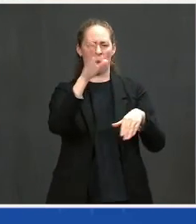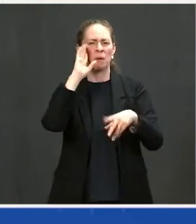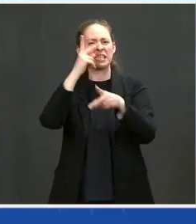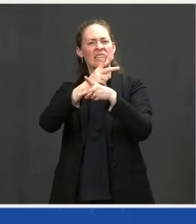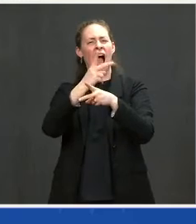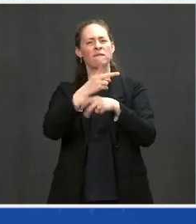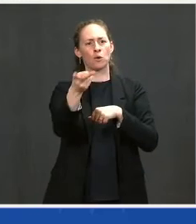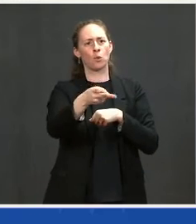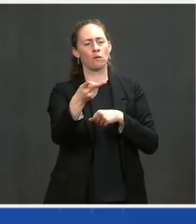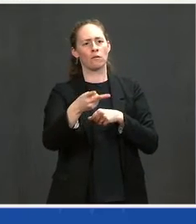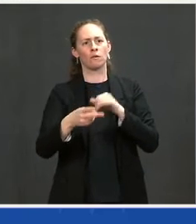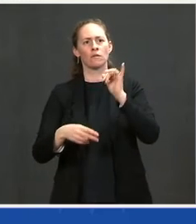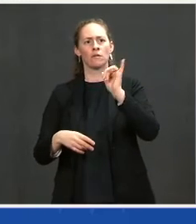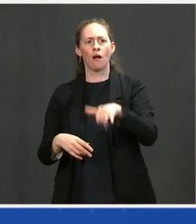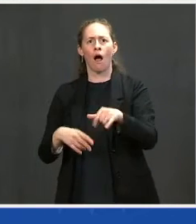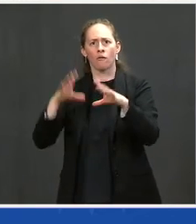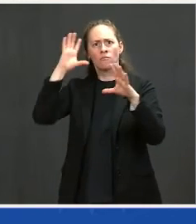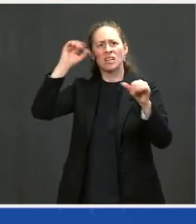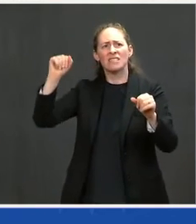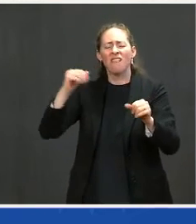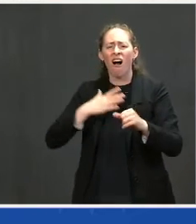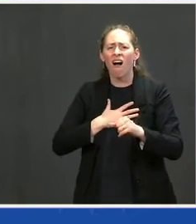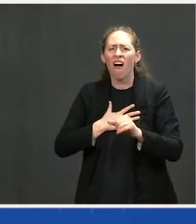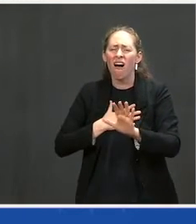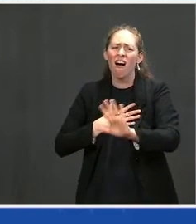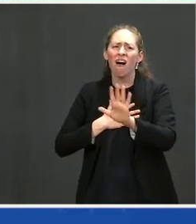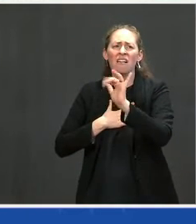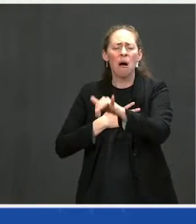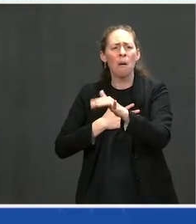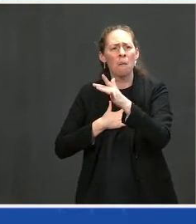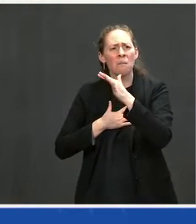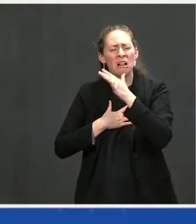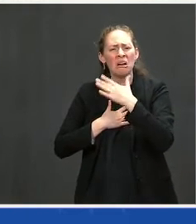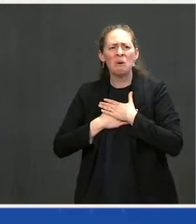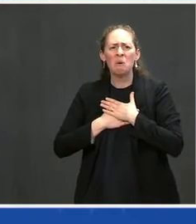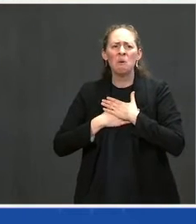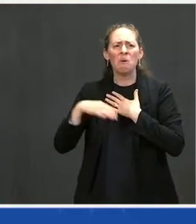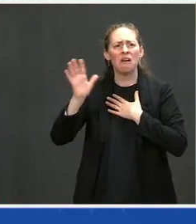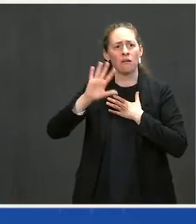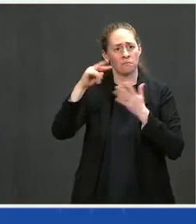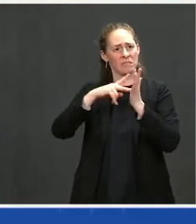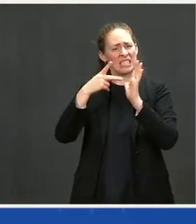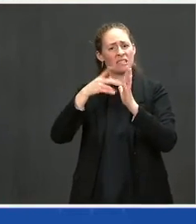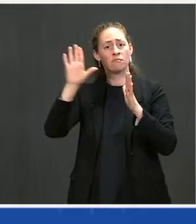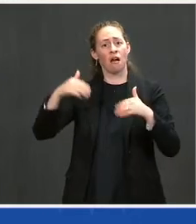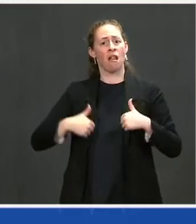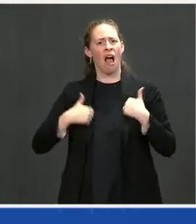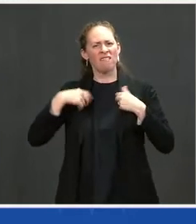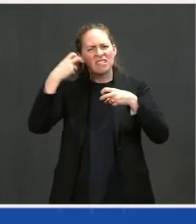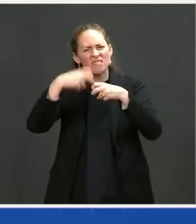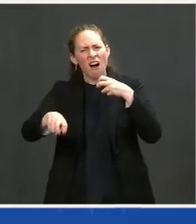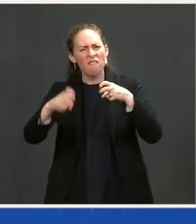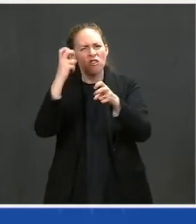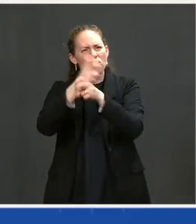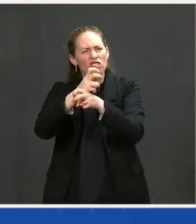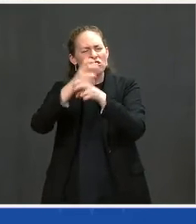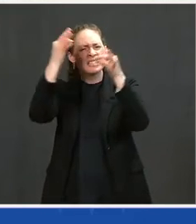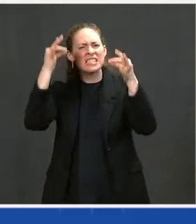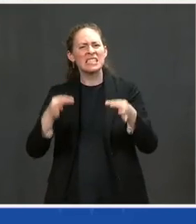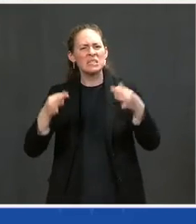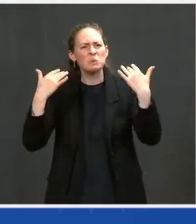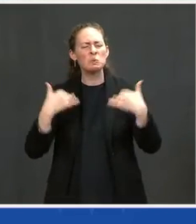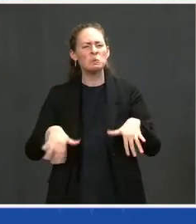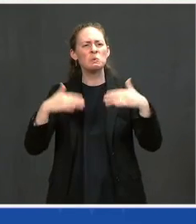The circumstances must be horrible. So we can do something about that. That's what the vice president's going to be doing. What I